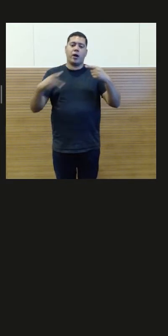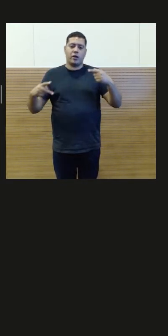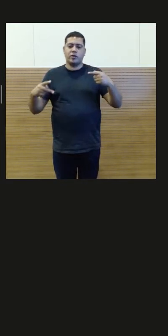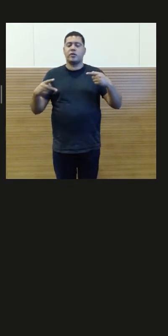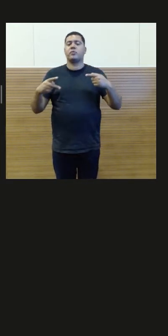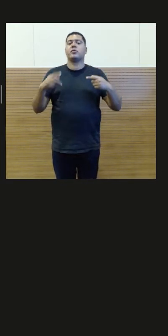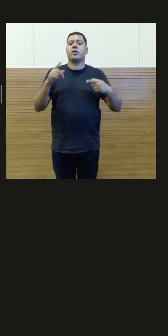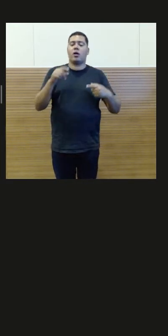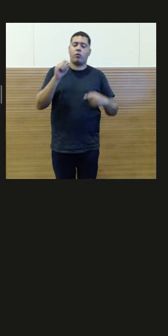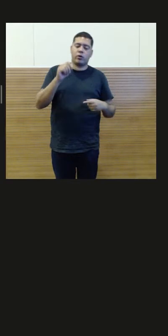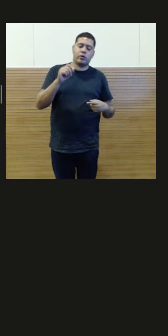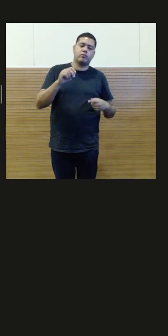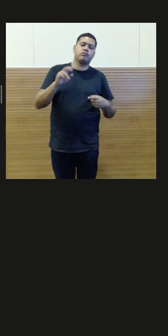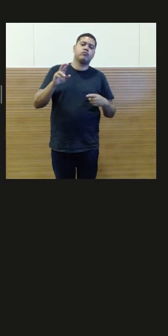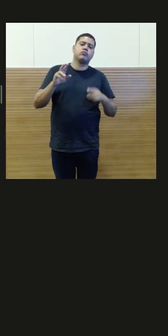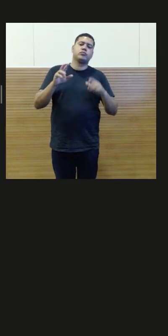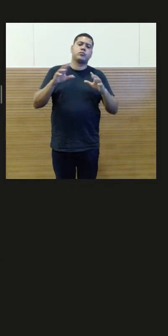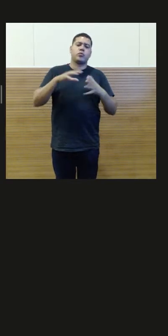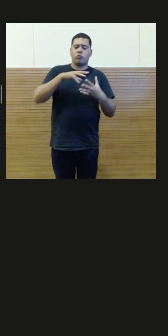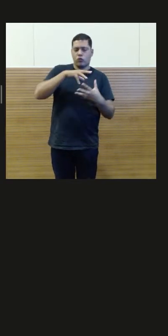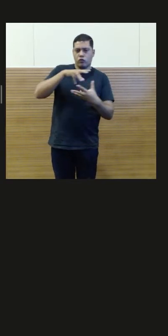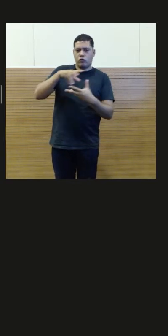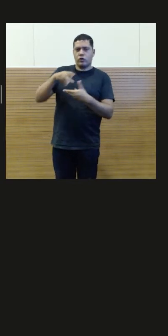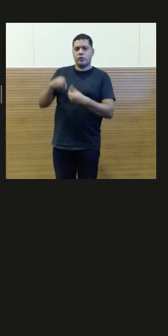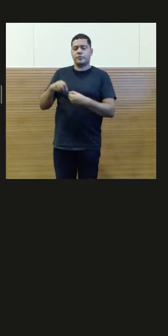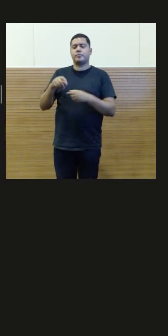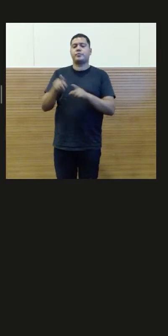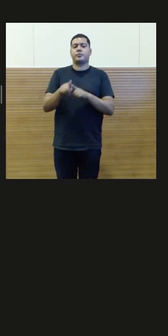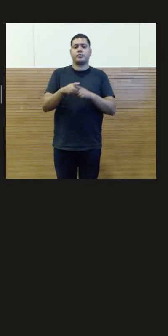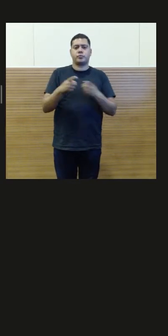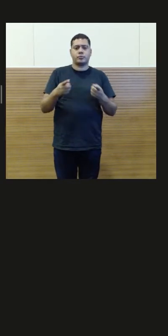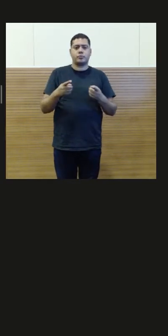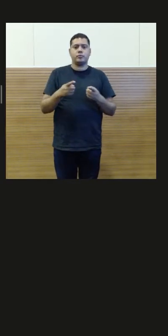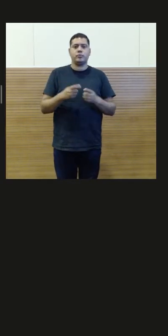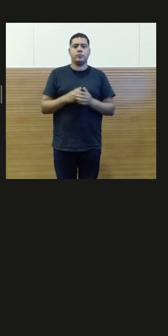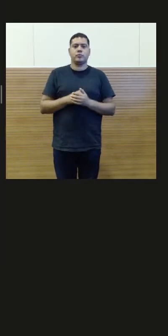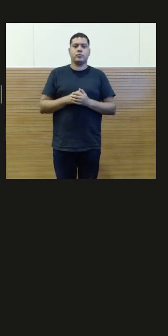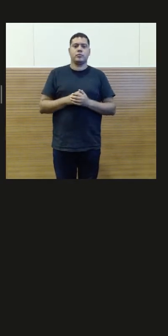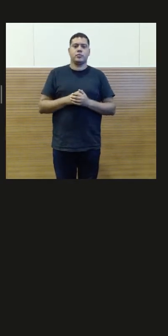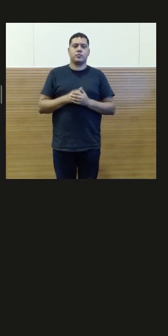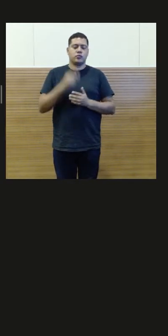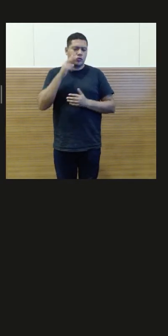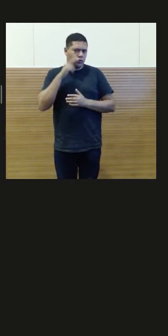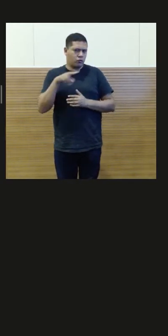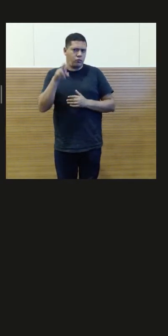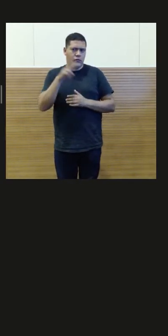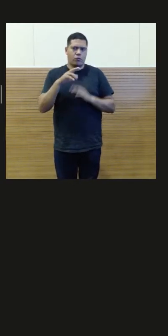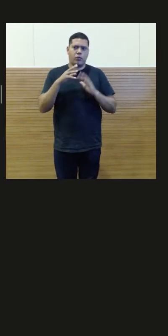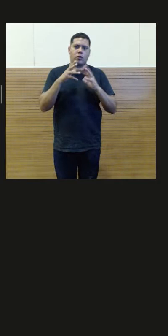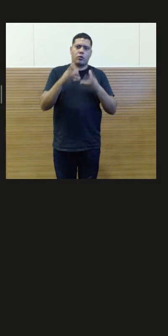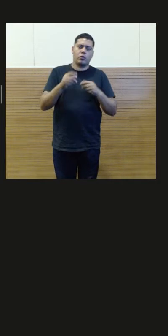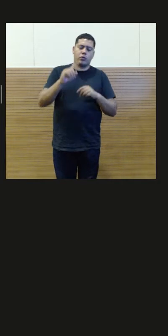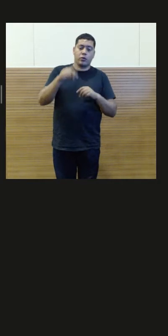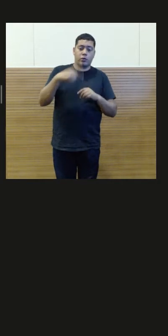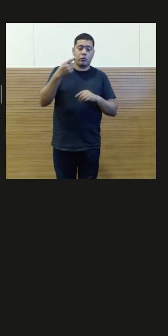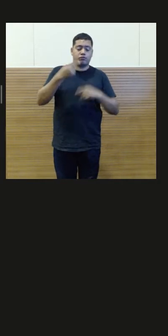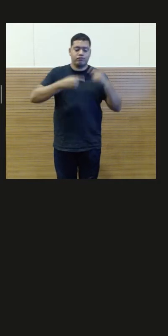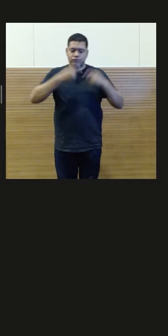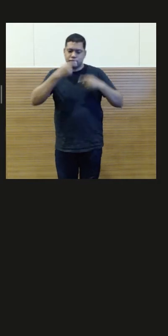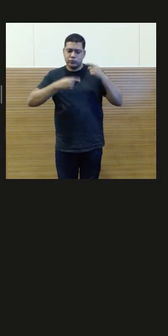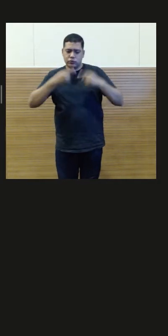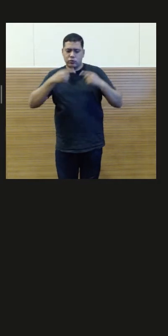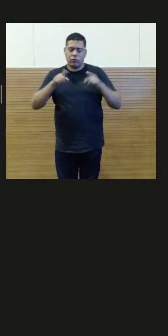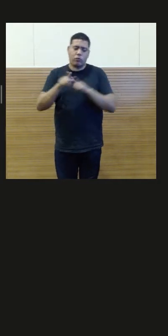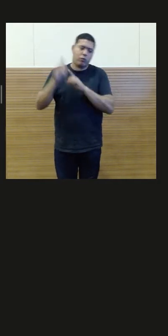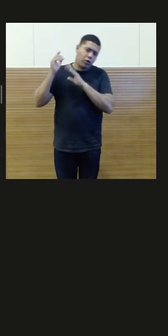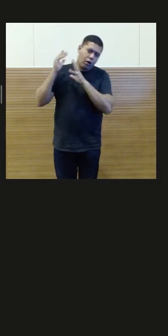fits the facts, and faces the future. After discussion and review, it should be declared and published in all contexts as